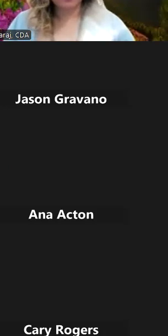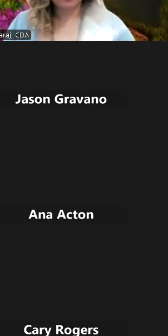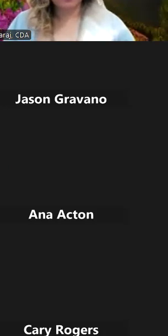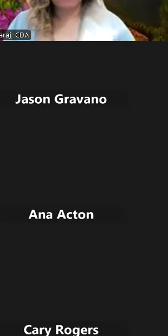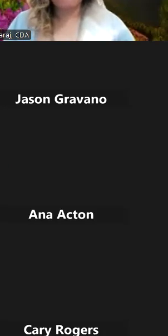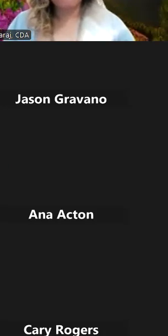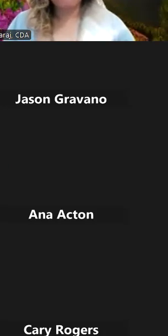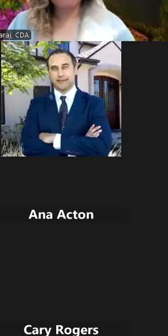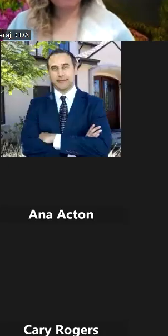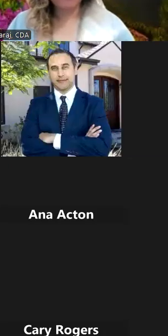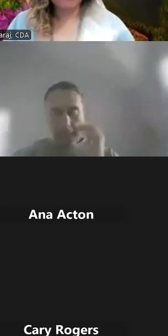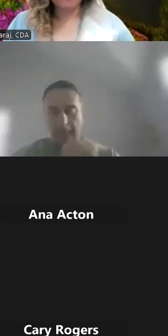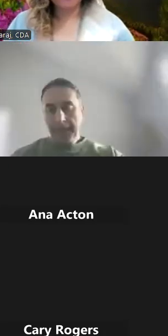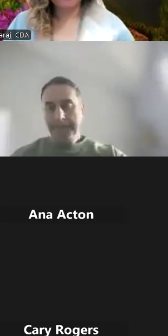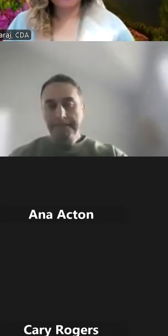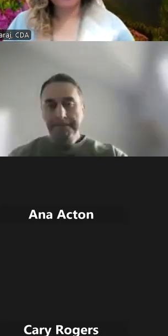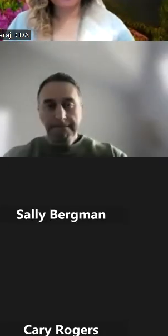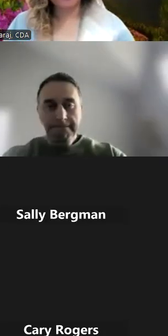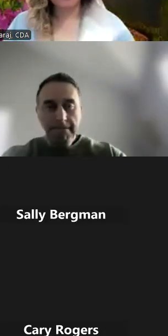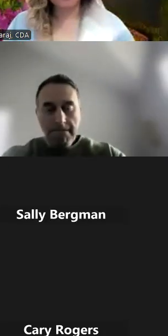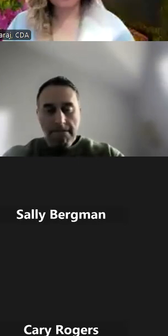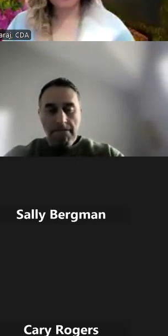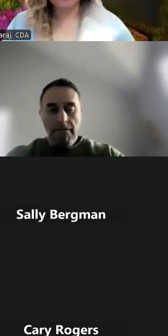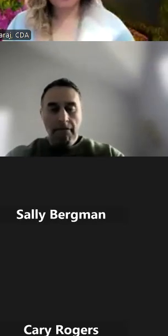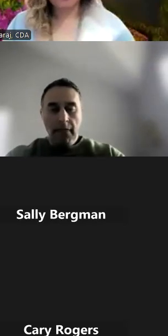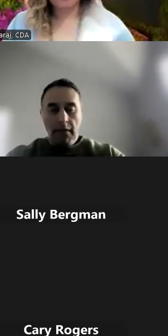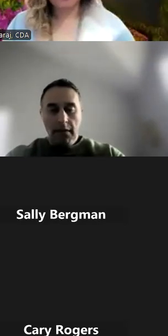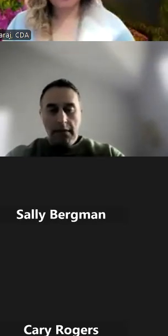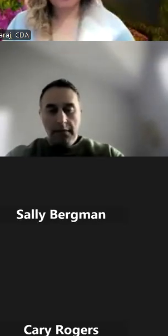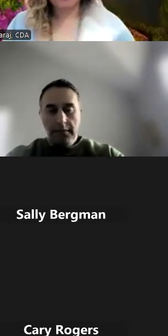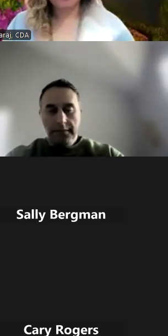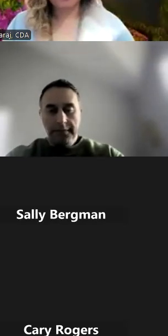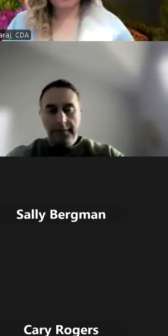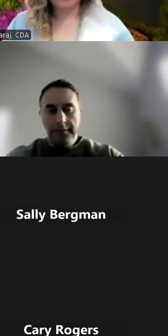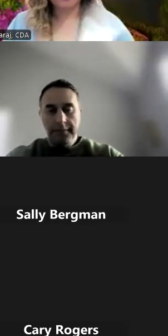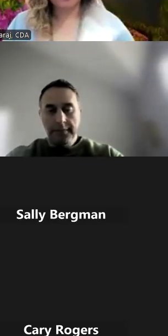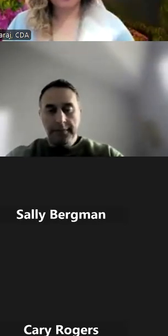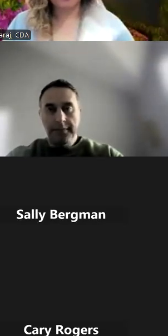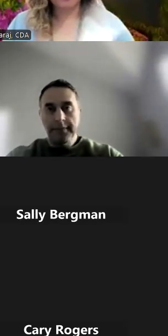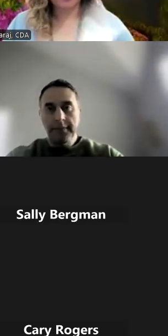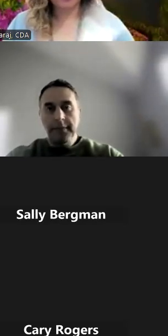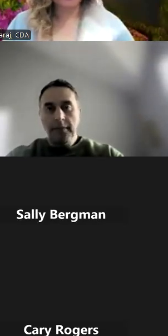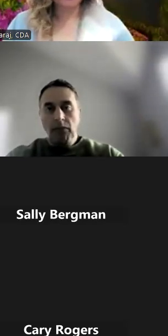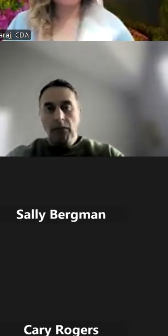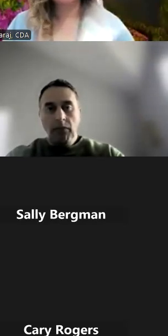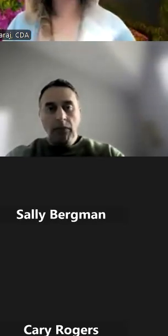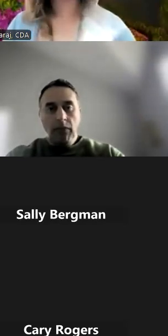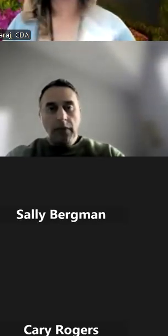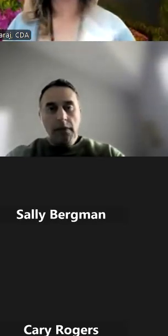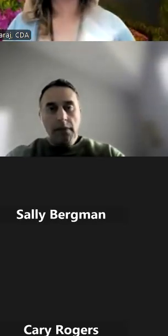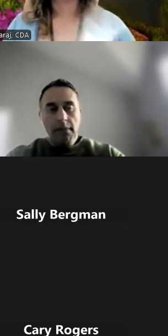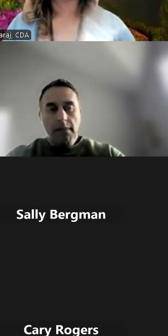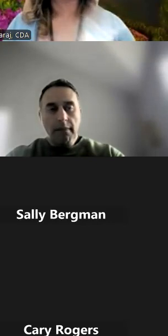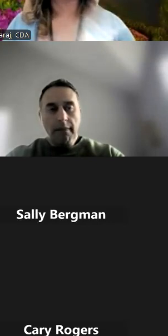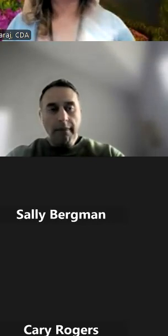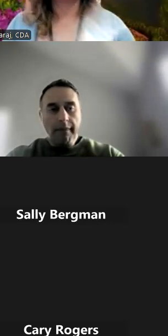to take us forward. Good afternoon, everyone. Let's go ahead and go to